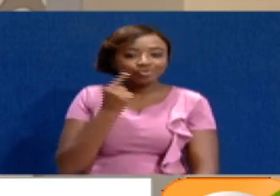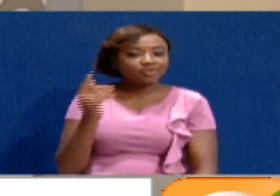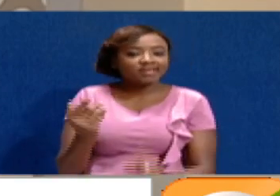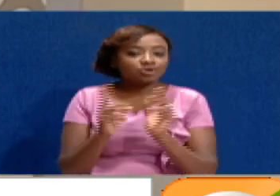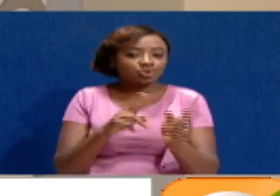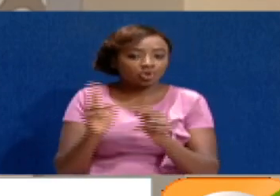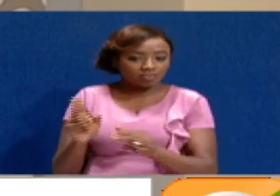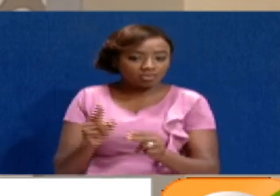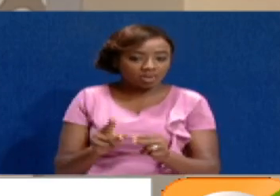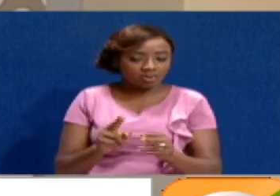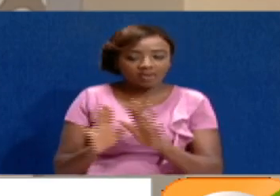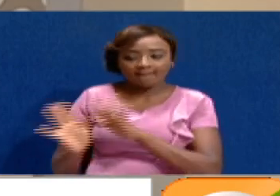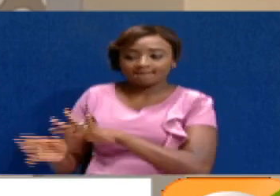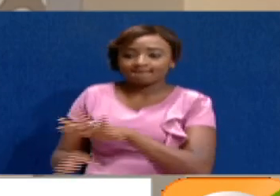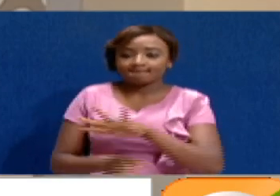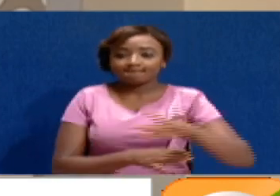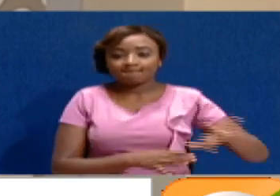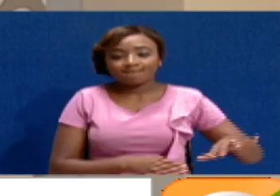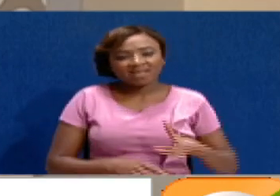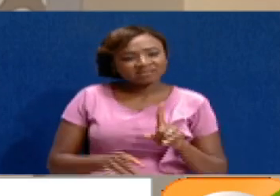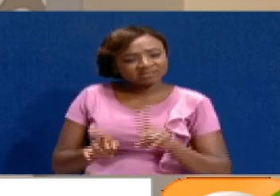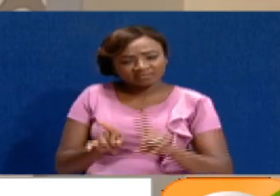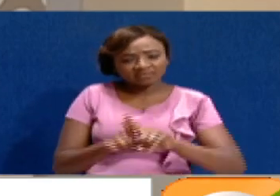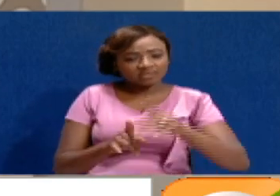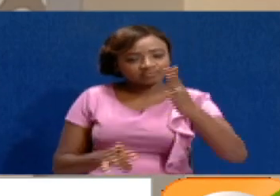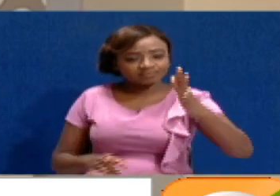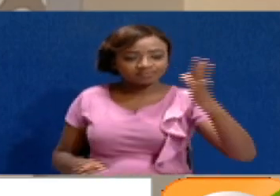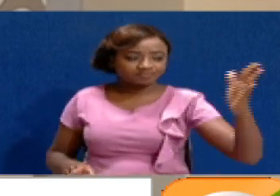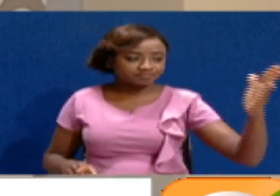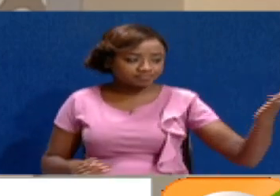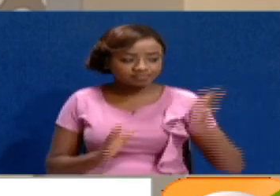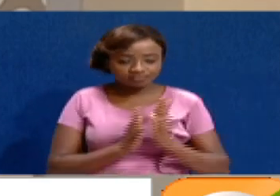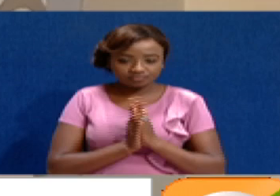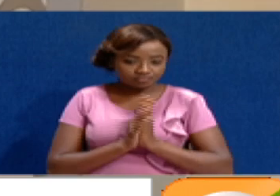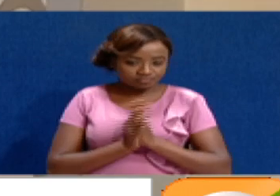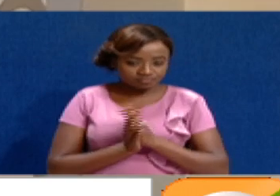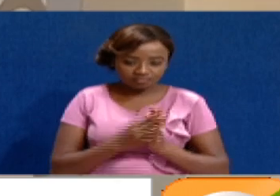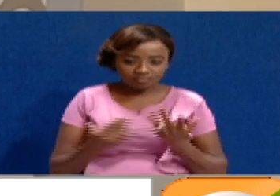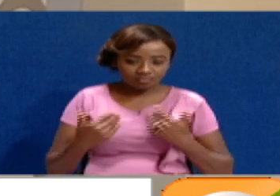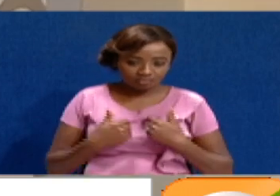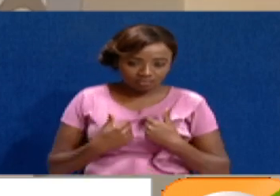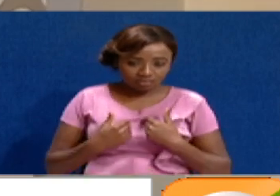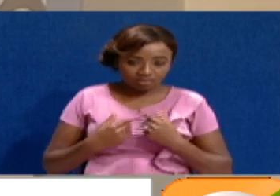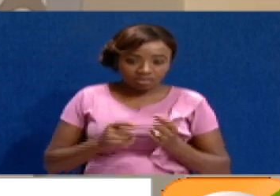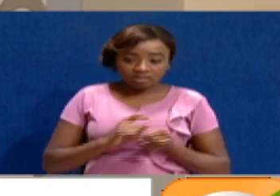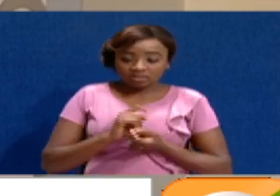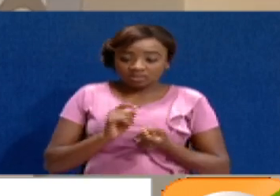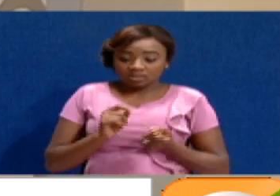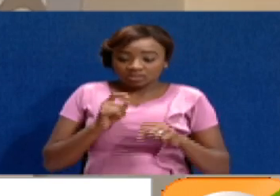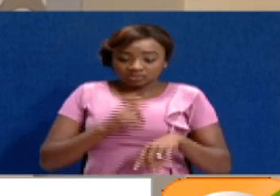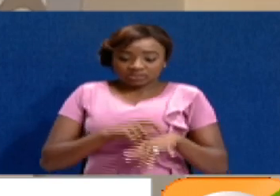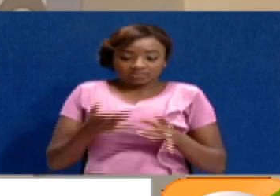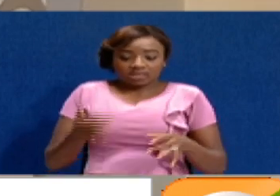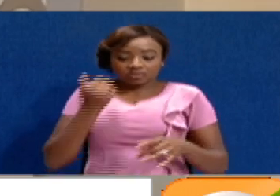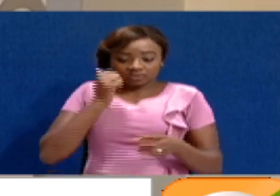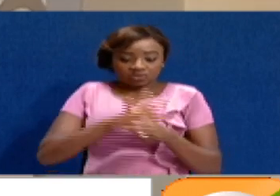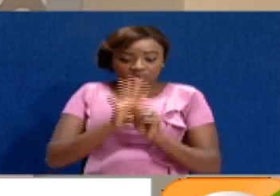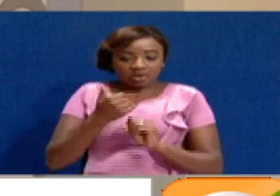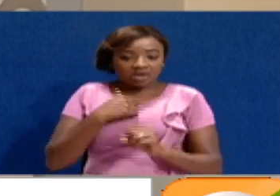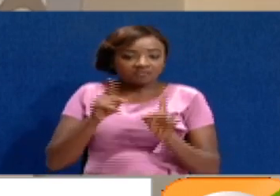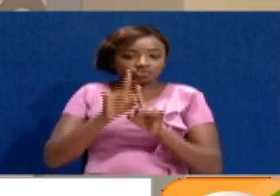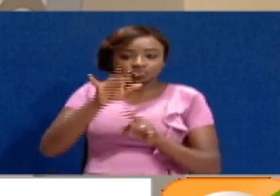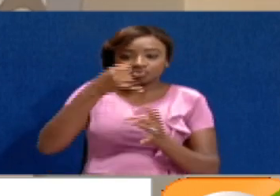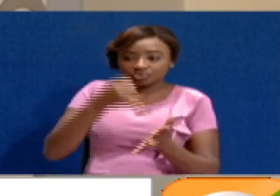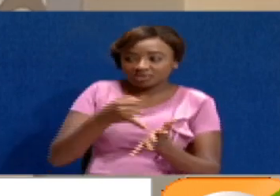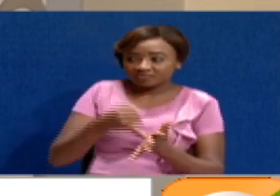similar stories too. And not just at this time of a pandemic, but even before. I'm sure you've been involved